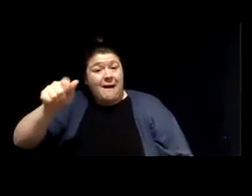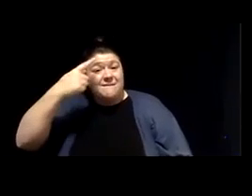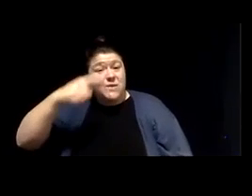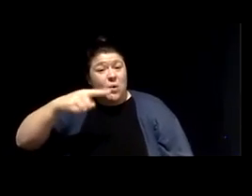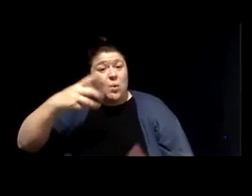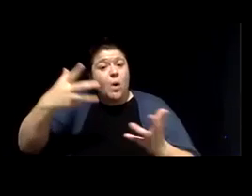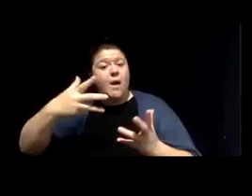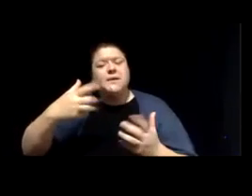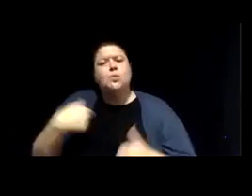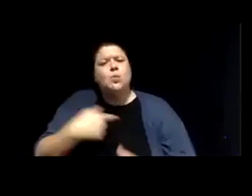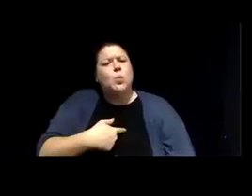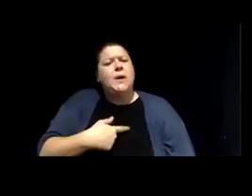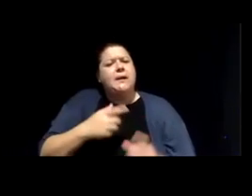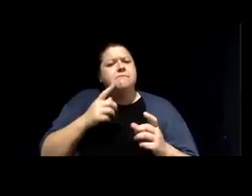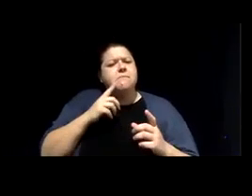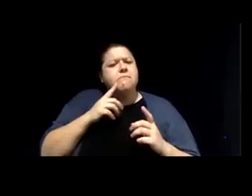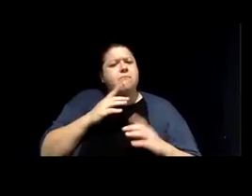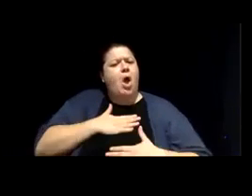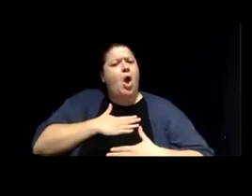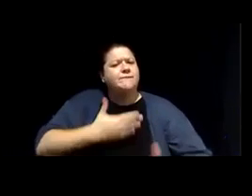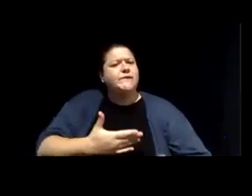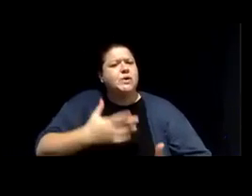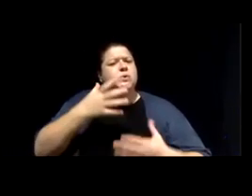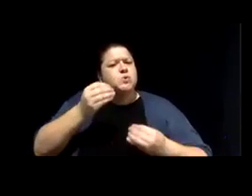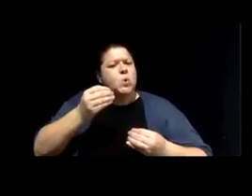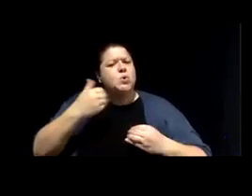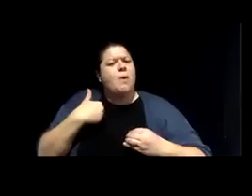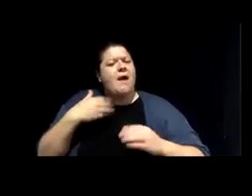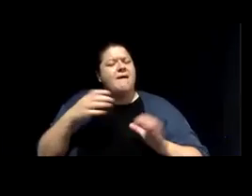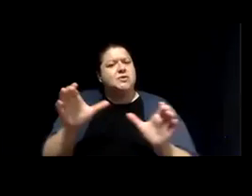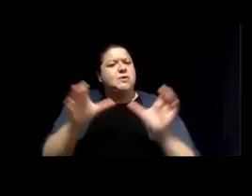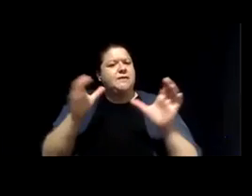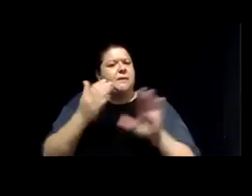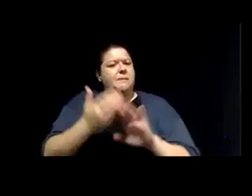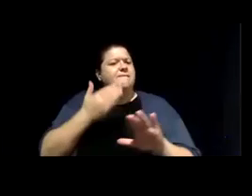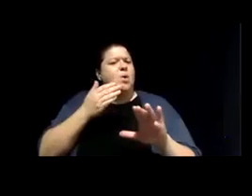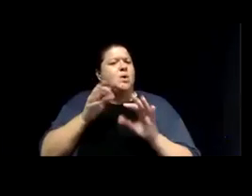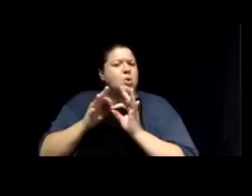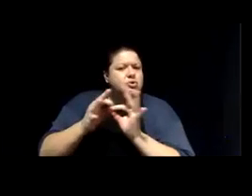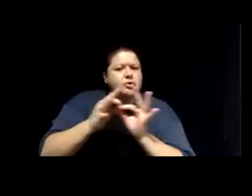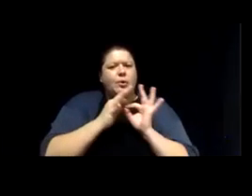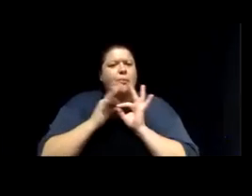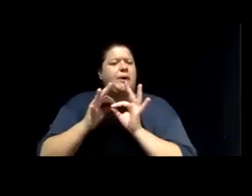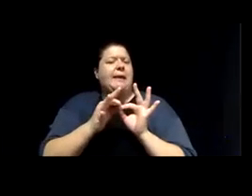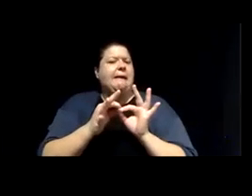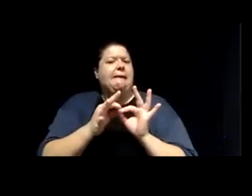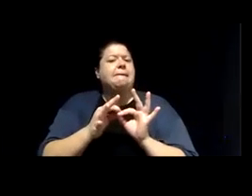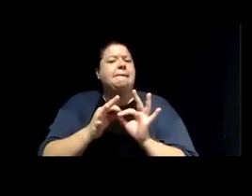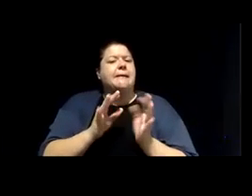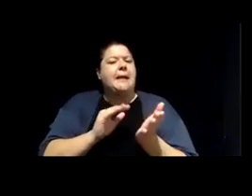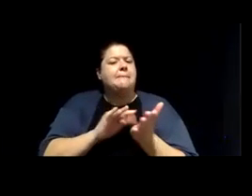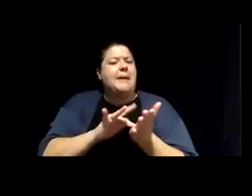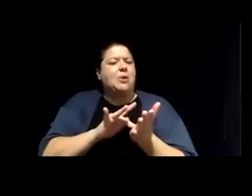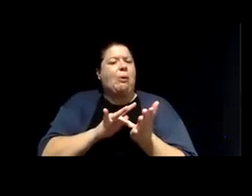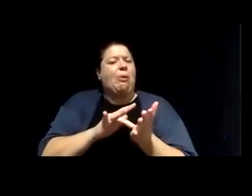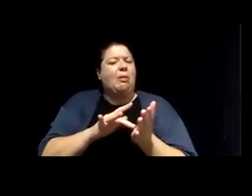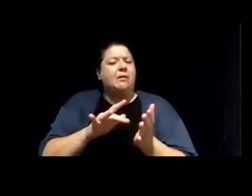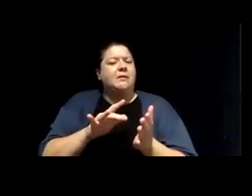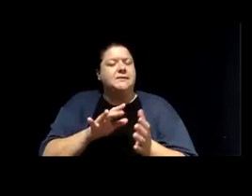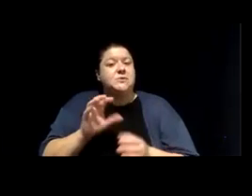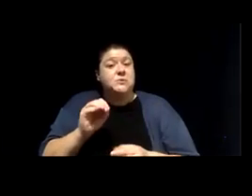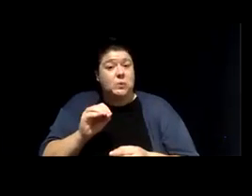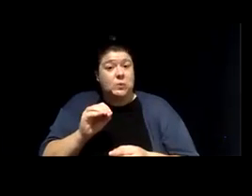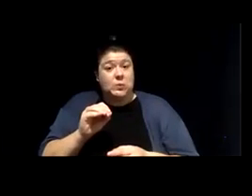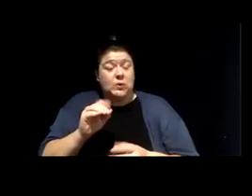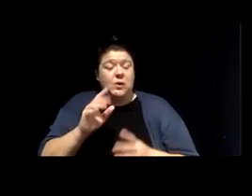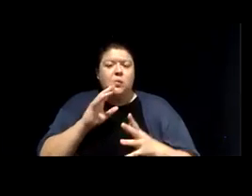service to you so that you have your certificate before you're going out in the field to interpret. We're trying to get you as